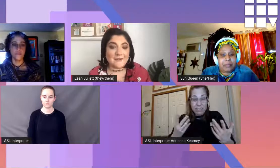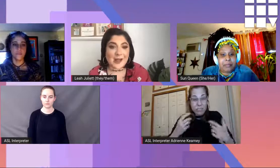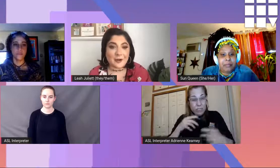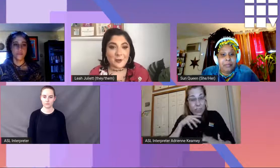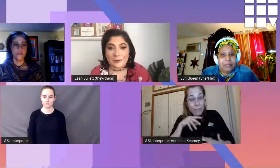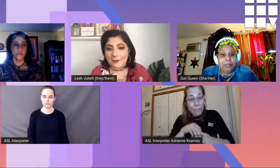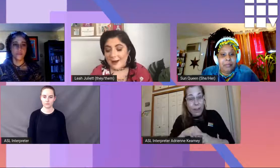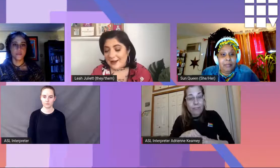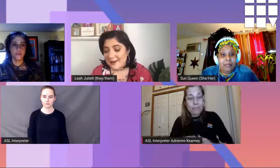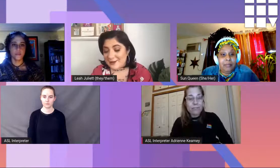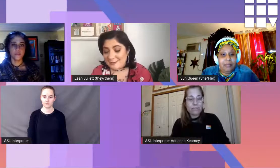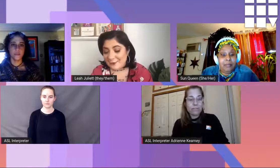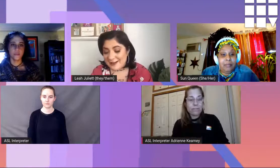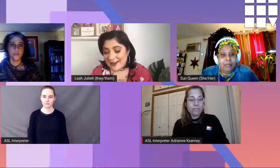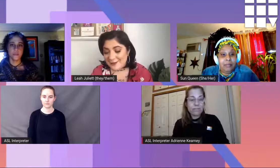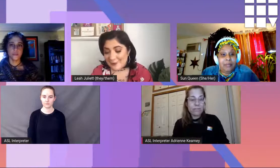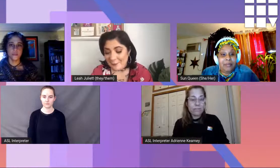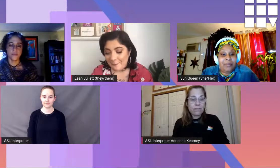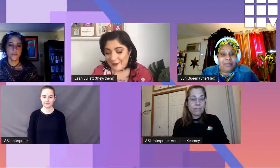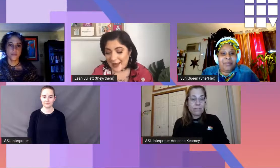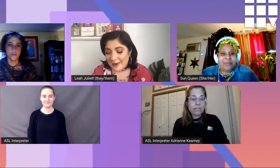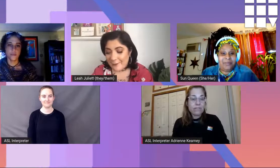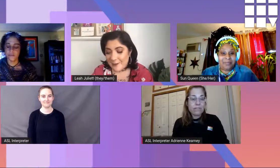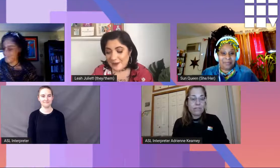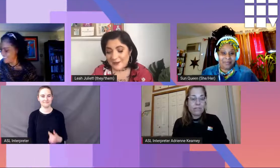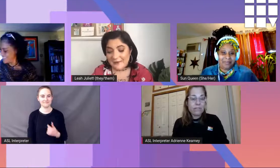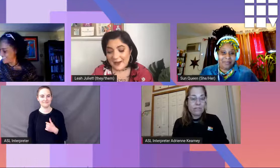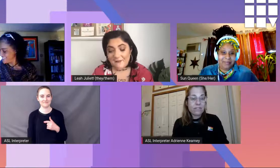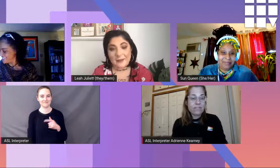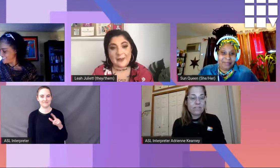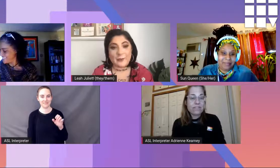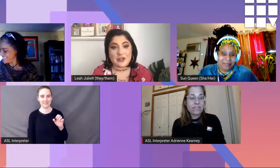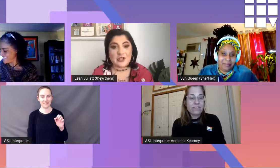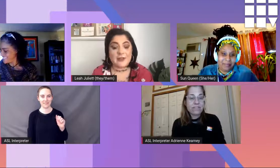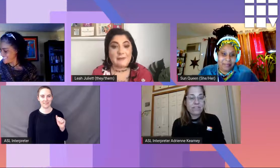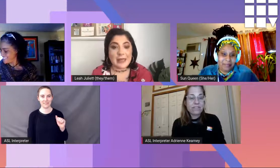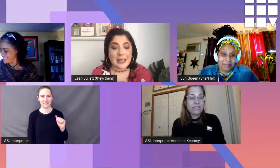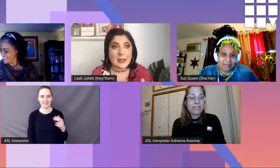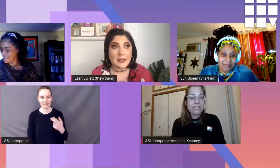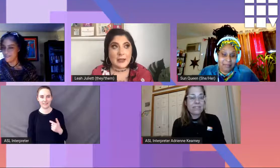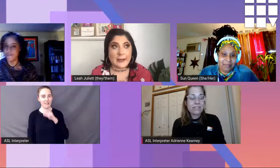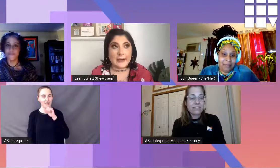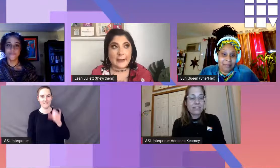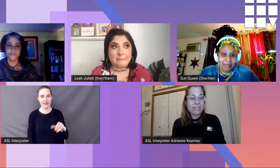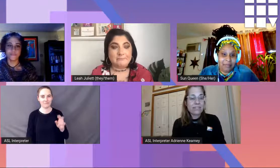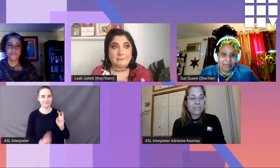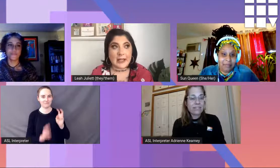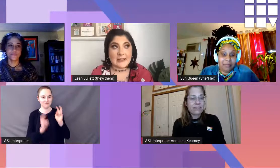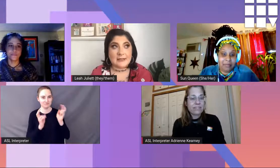I love that quote. I just wrote it down so I won't forget it. Who better to fight for my liberation than me?